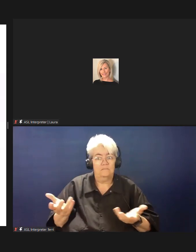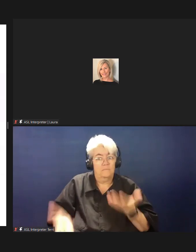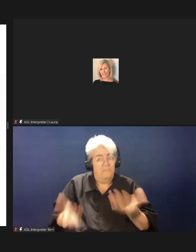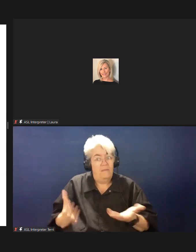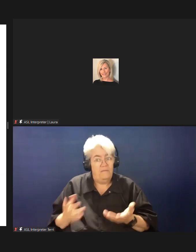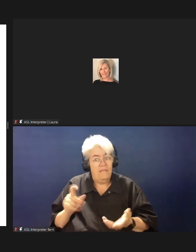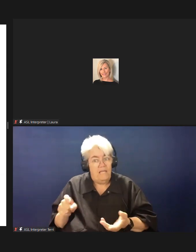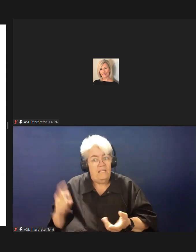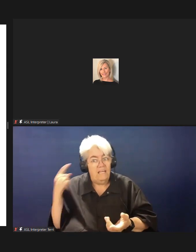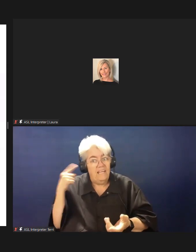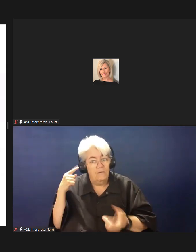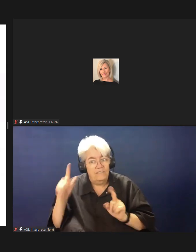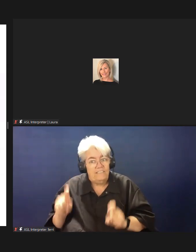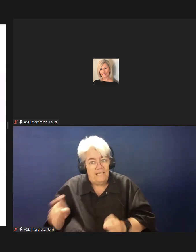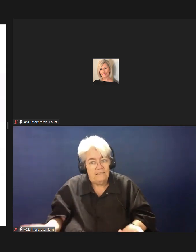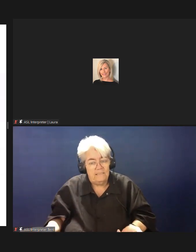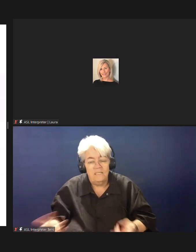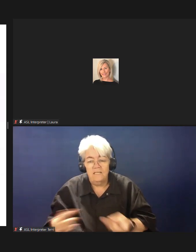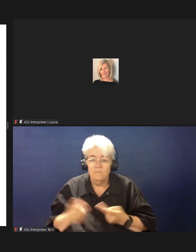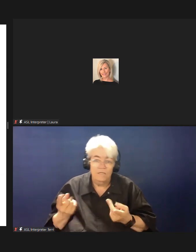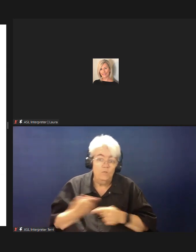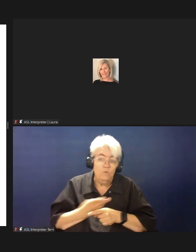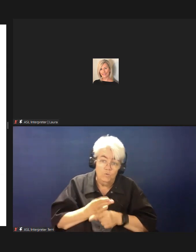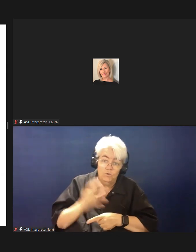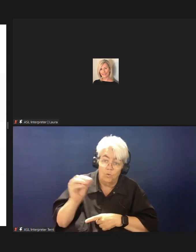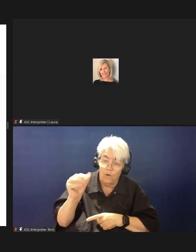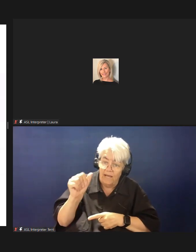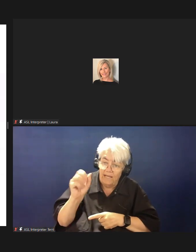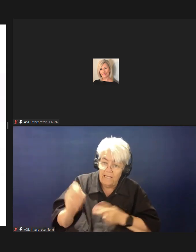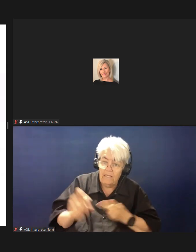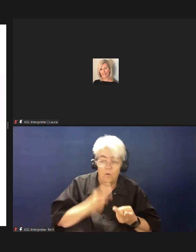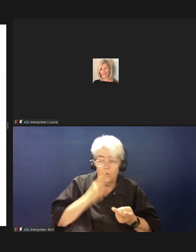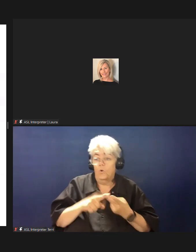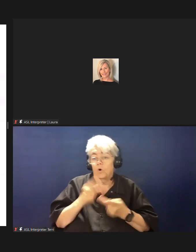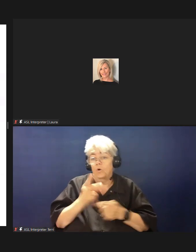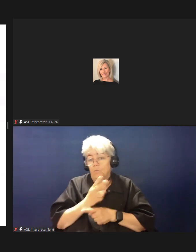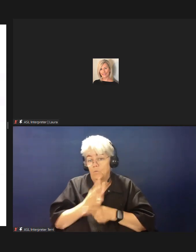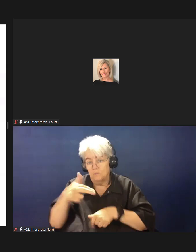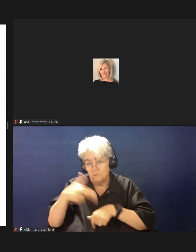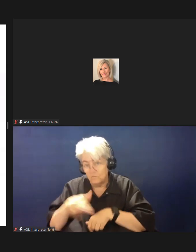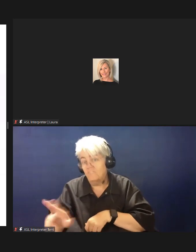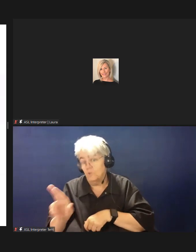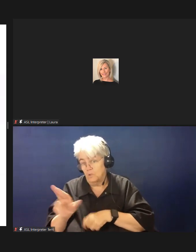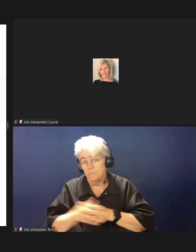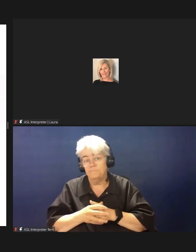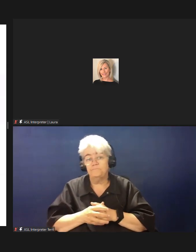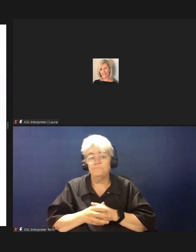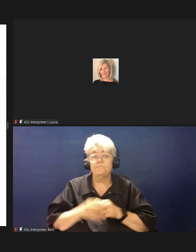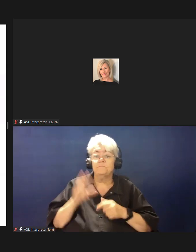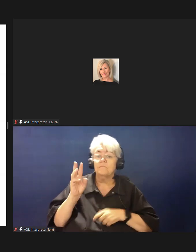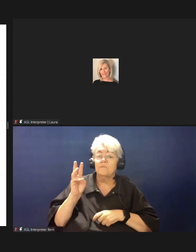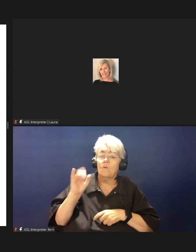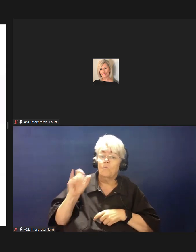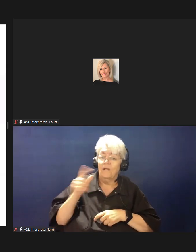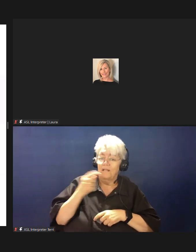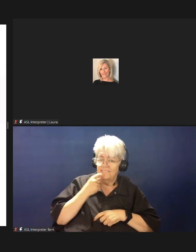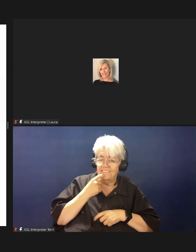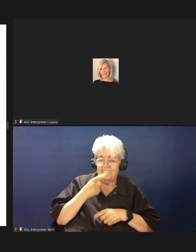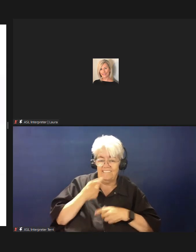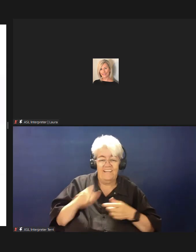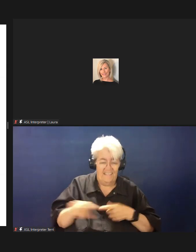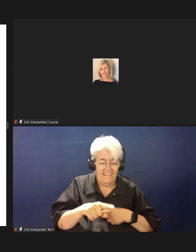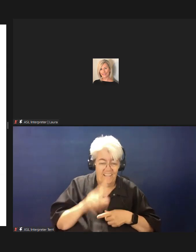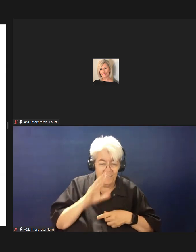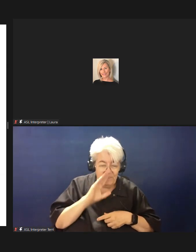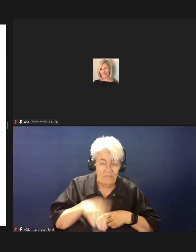screening with the OAE or making a referral to the audiologist. You can guess, can't you all,